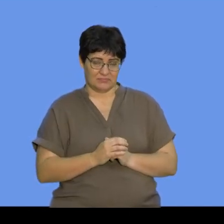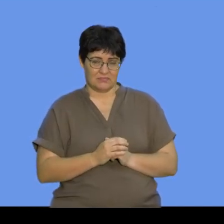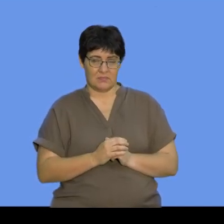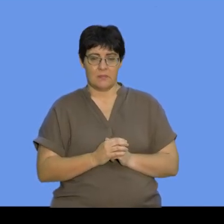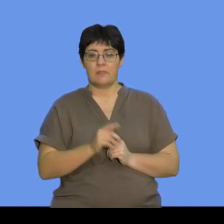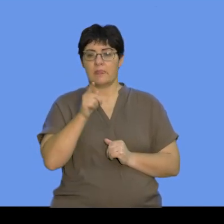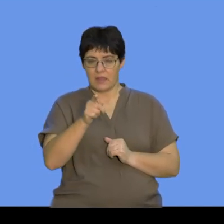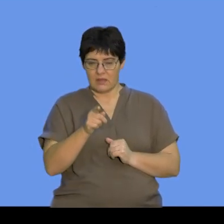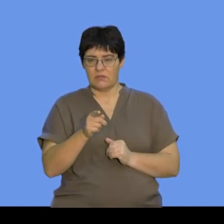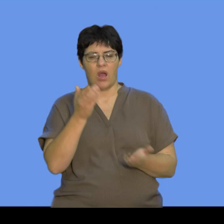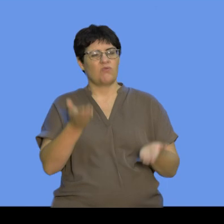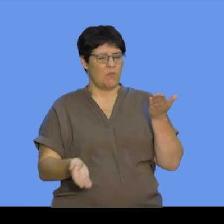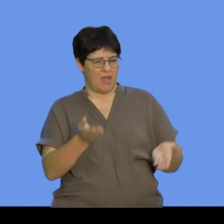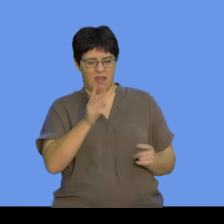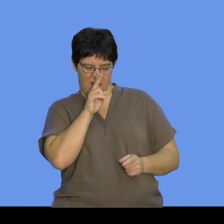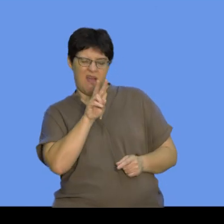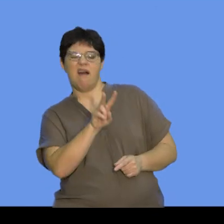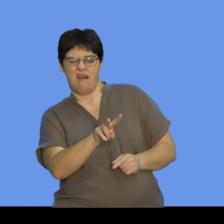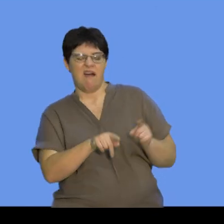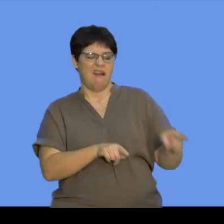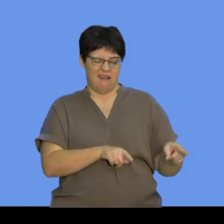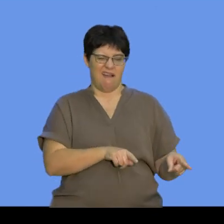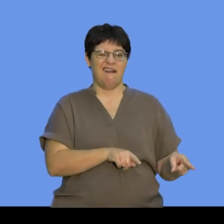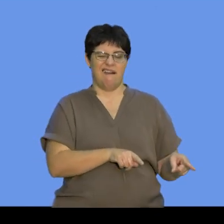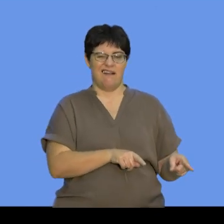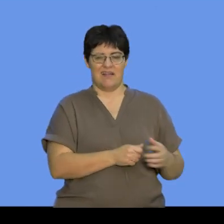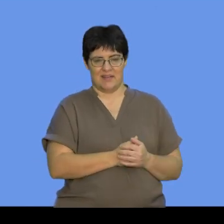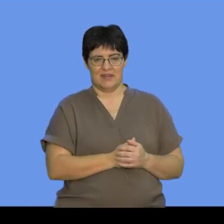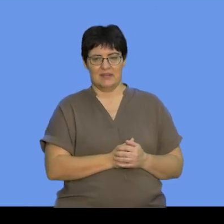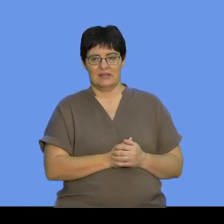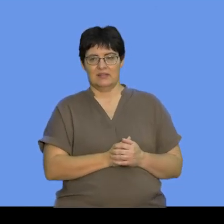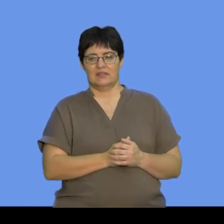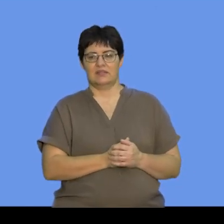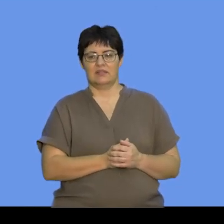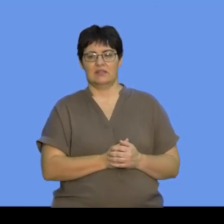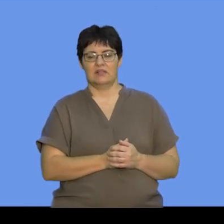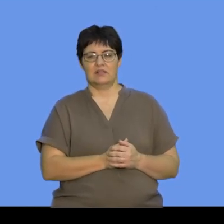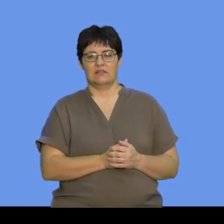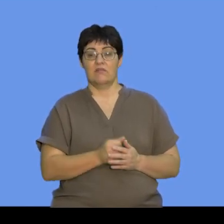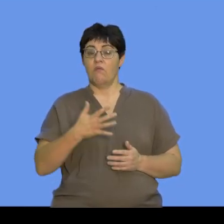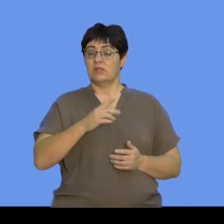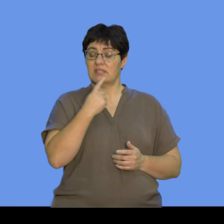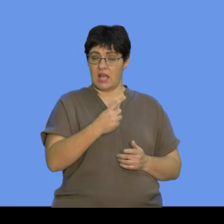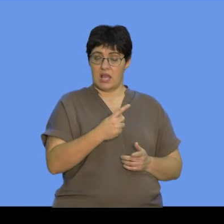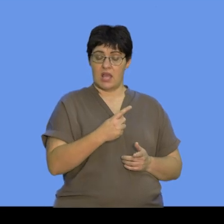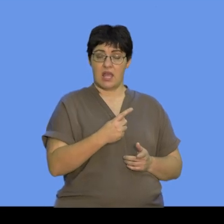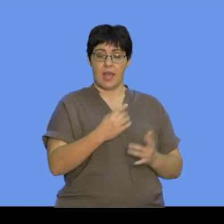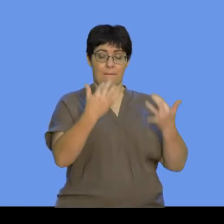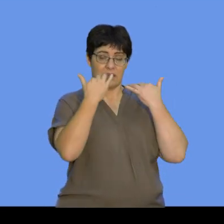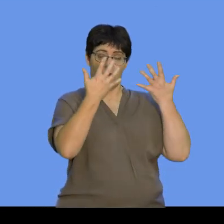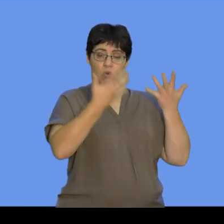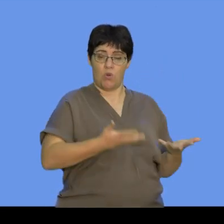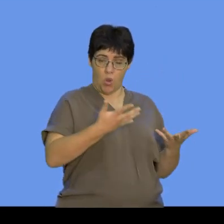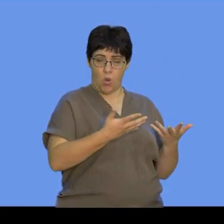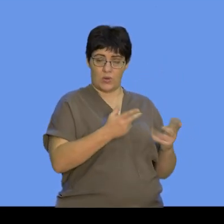Just by comparison, we can immediately arrive at that conclusion. Okay, so if we are saying plastic is low density, it is